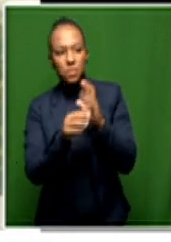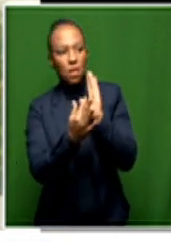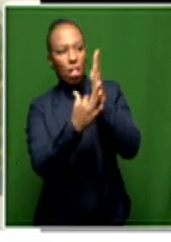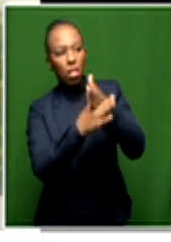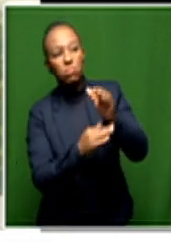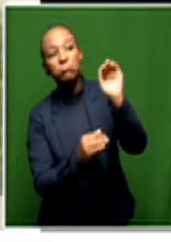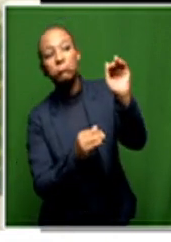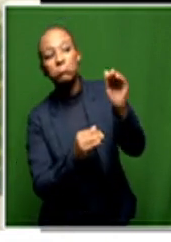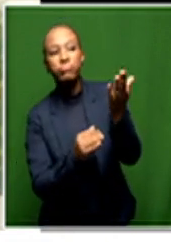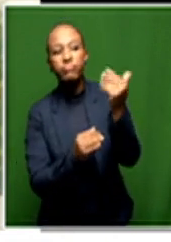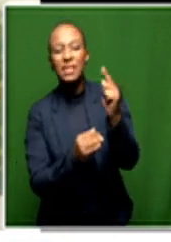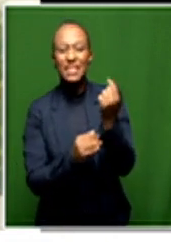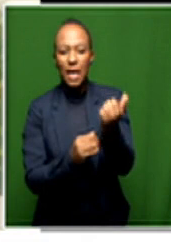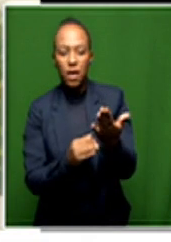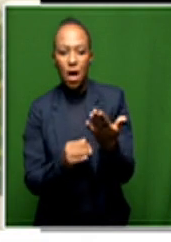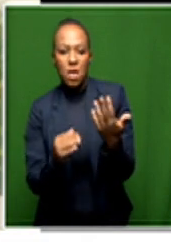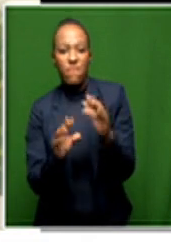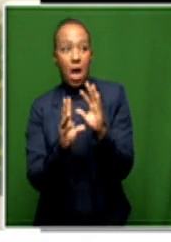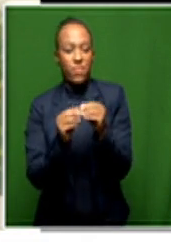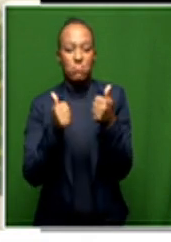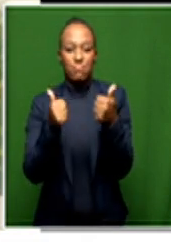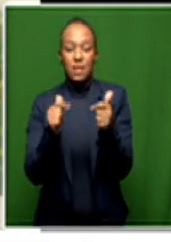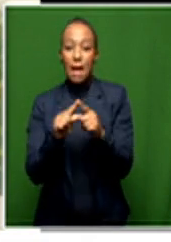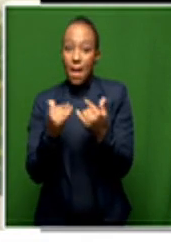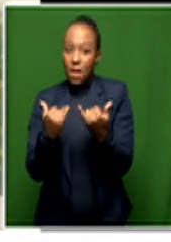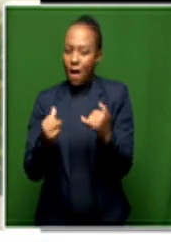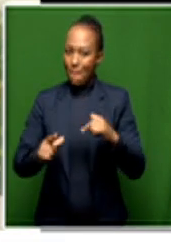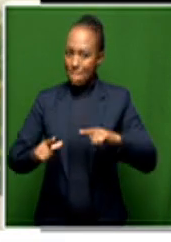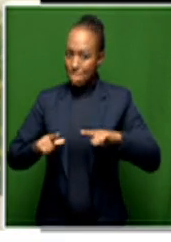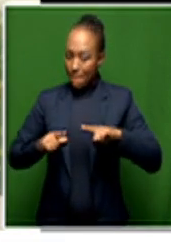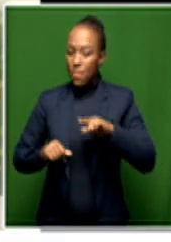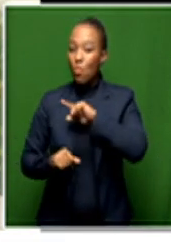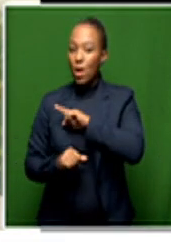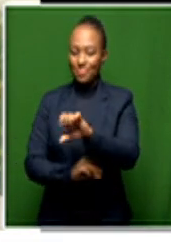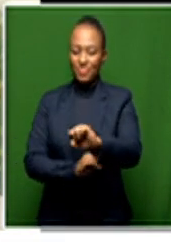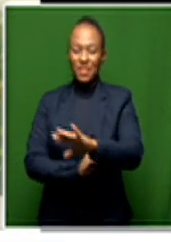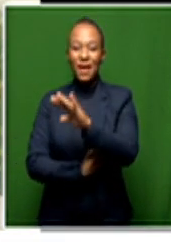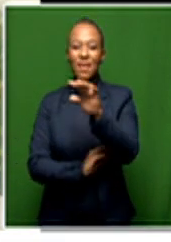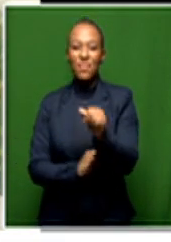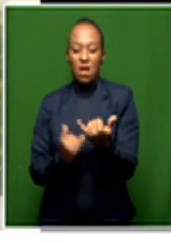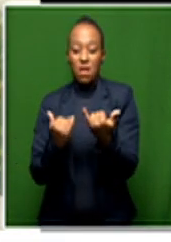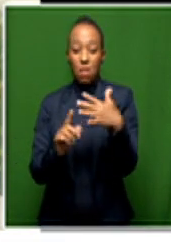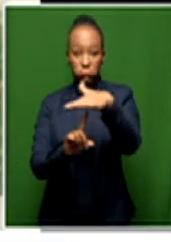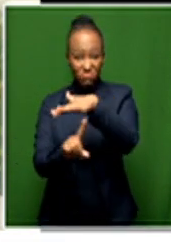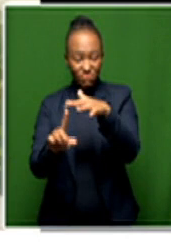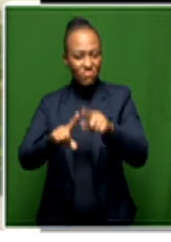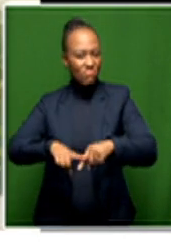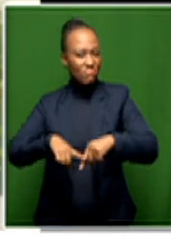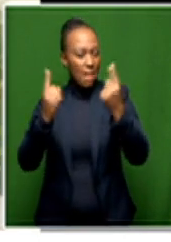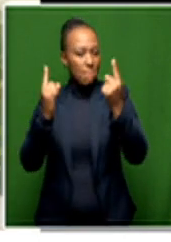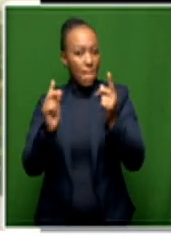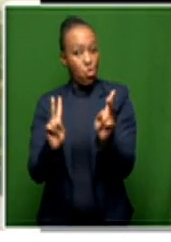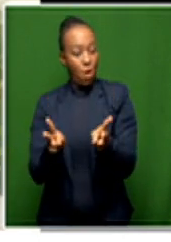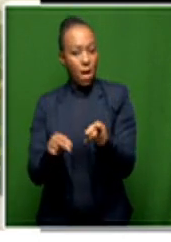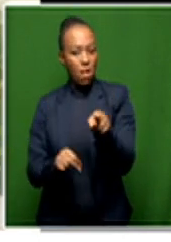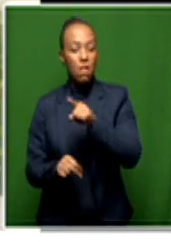these kind of calls on the executive. But of course, the South African situation is wholly different to normality